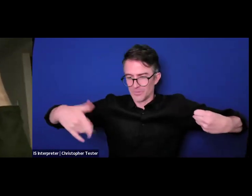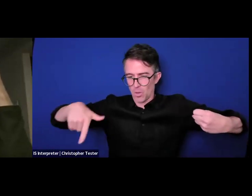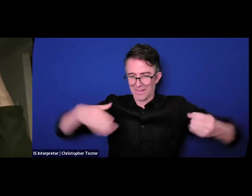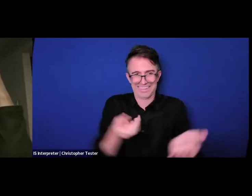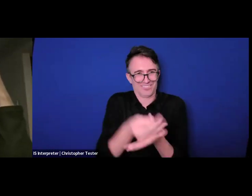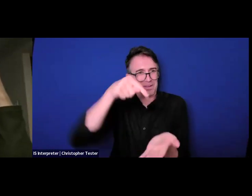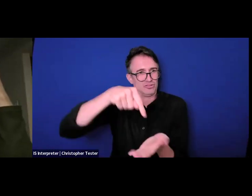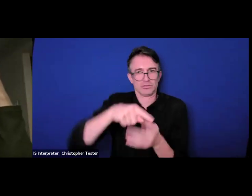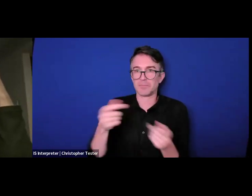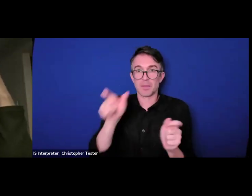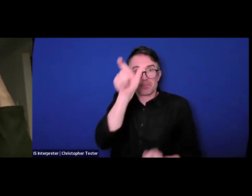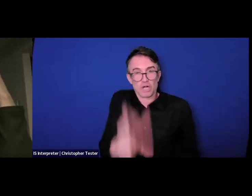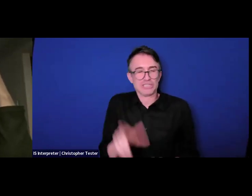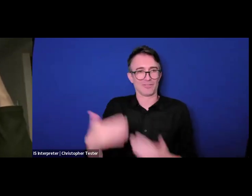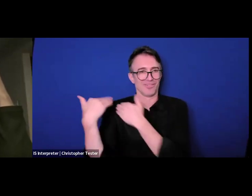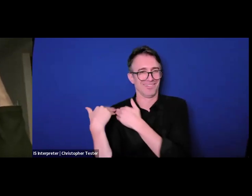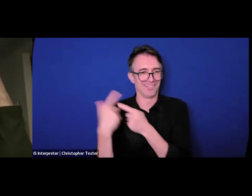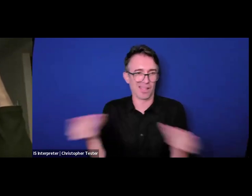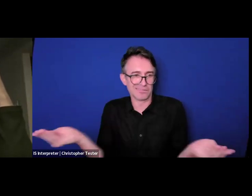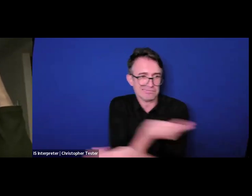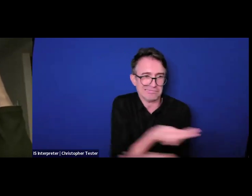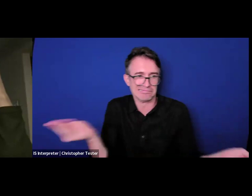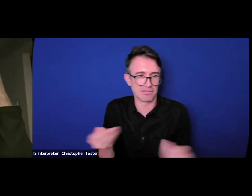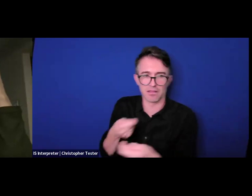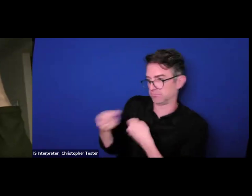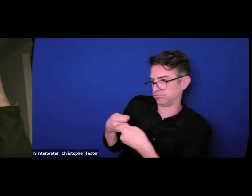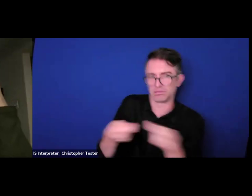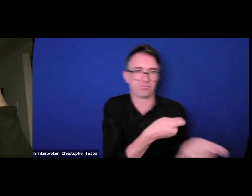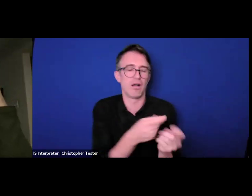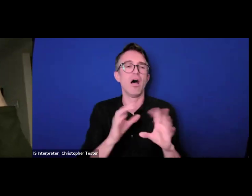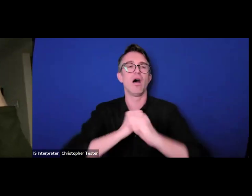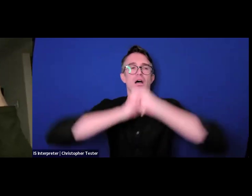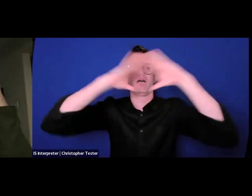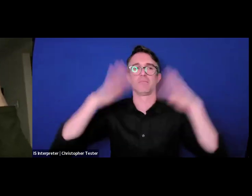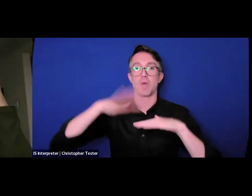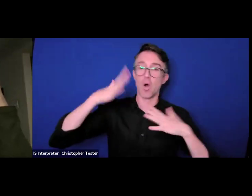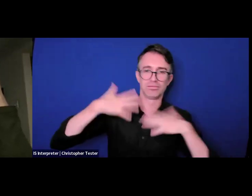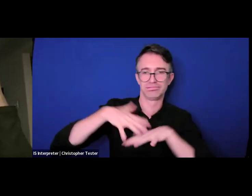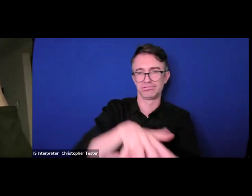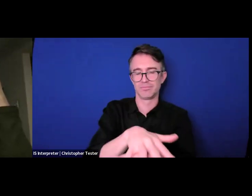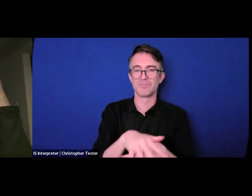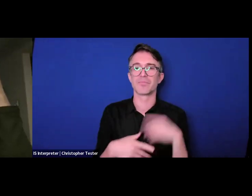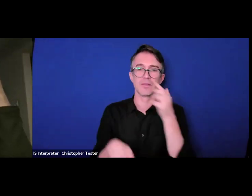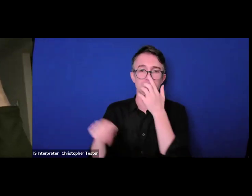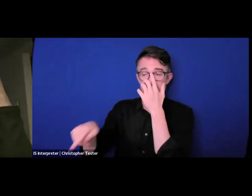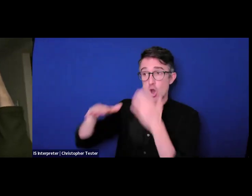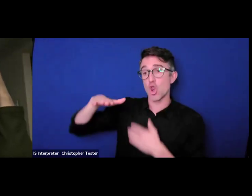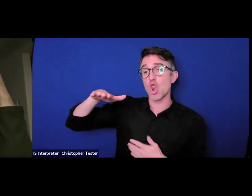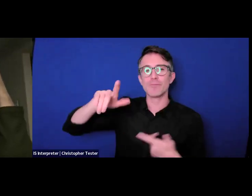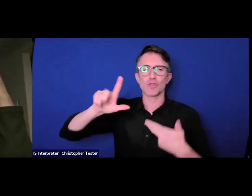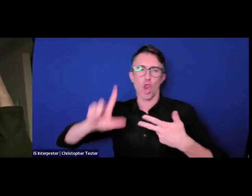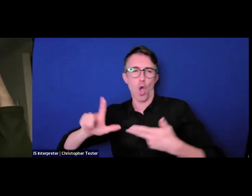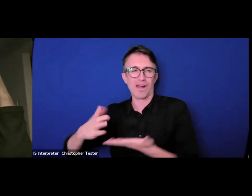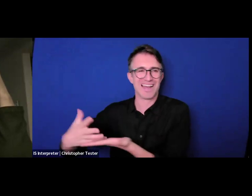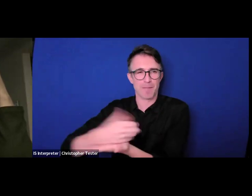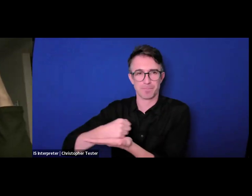to acknowledge that in this context of low and lower middle income countries, family members will continue to